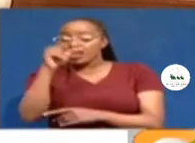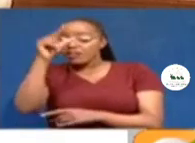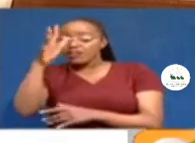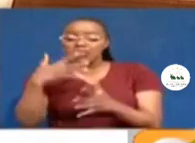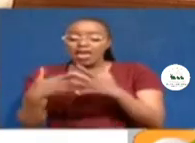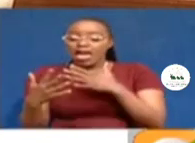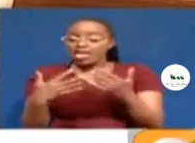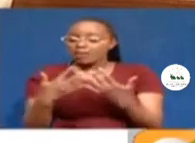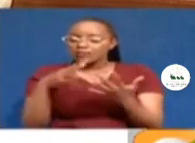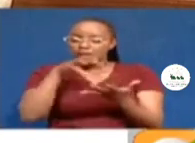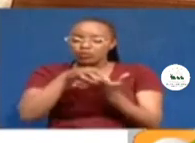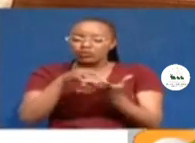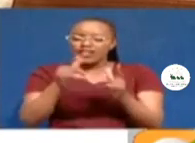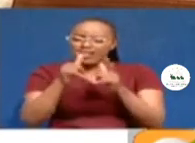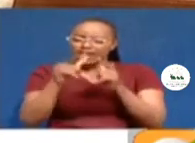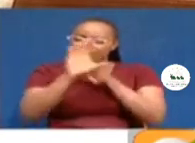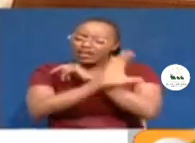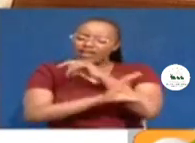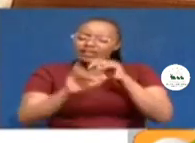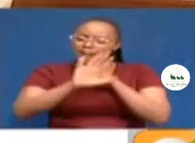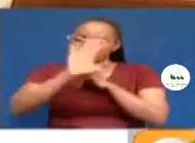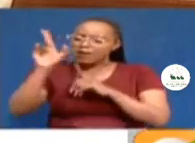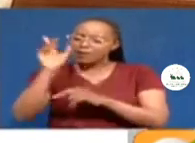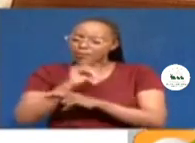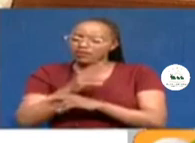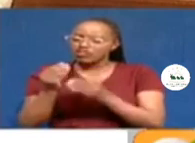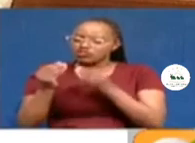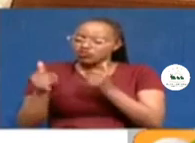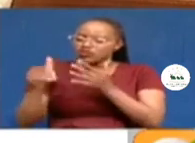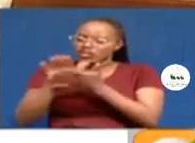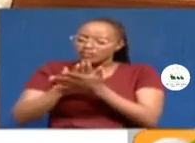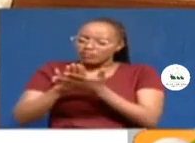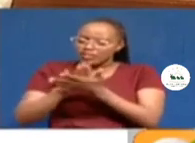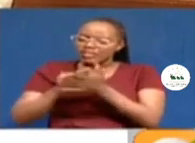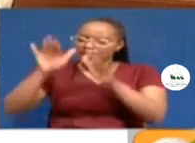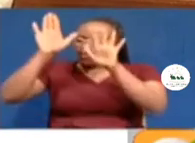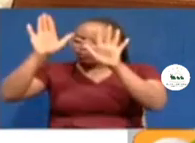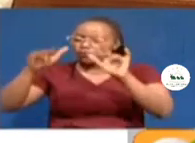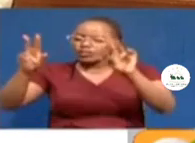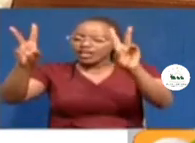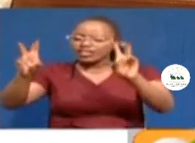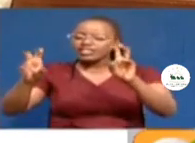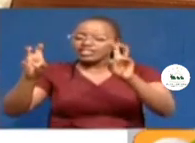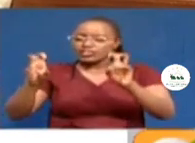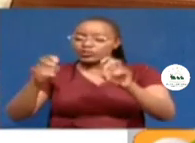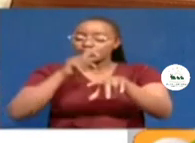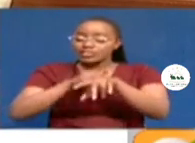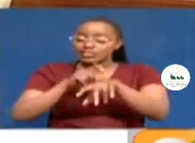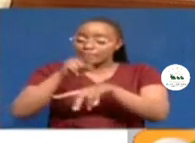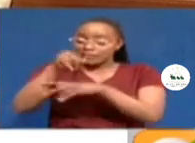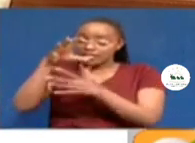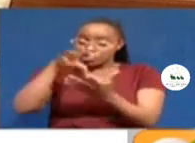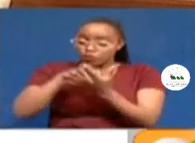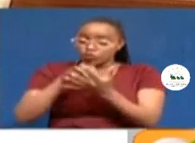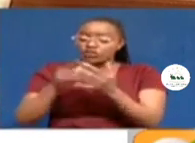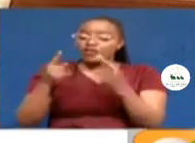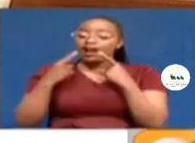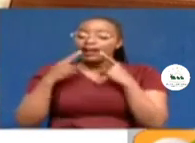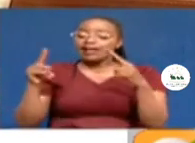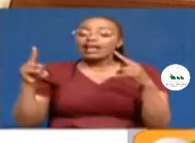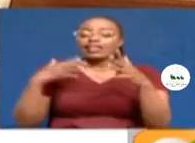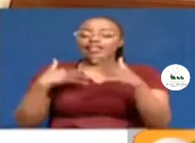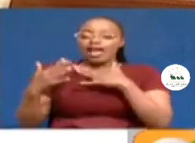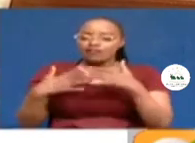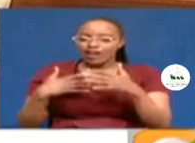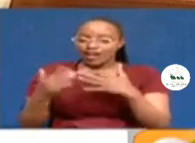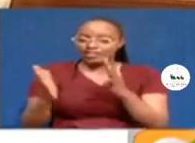vacant. Let the country go back and address fundamental issues. When the seats are declared vacant